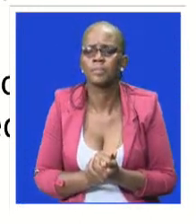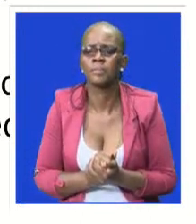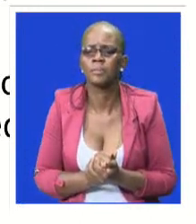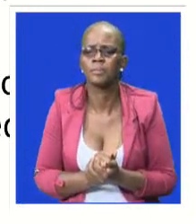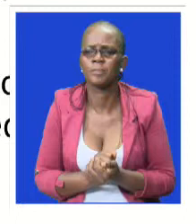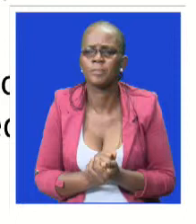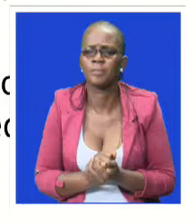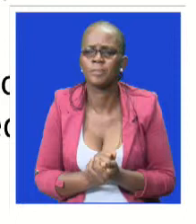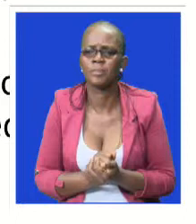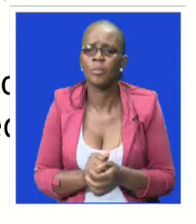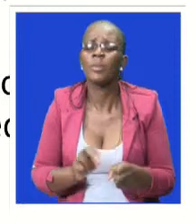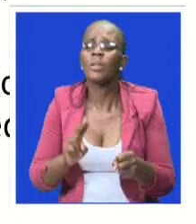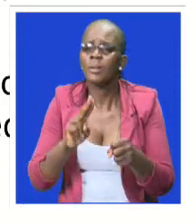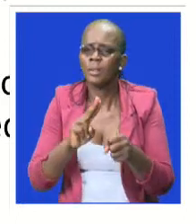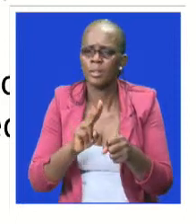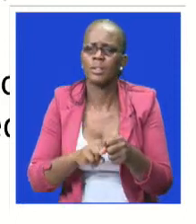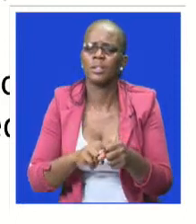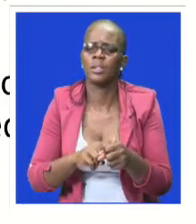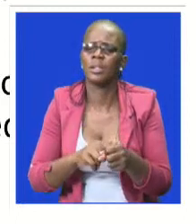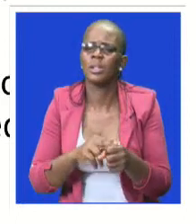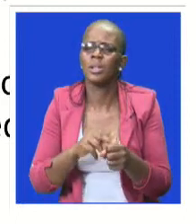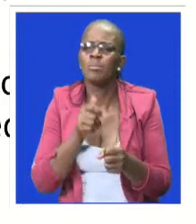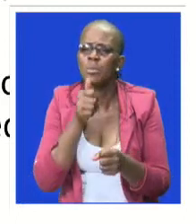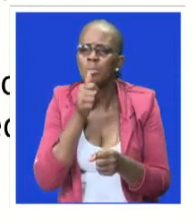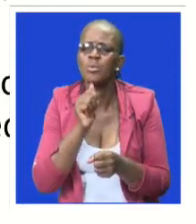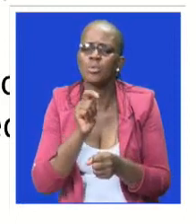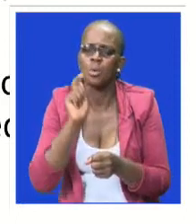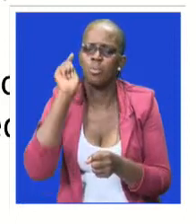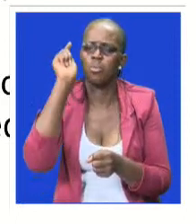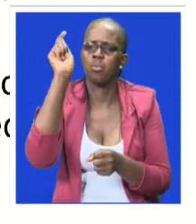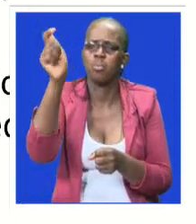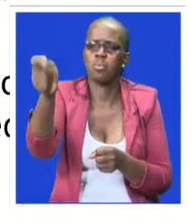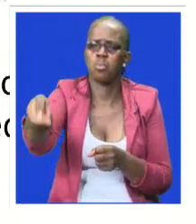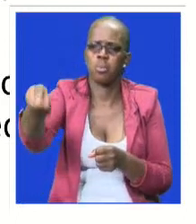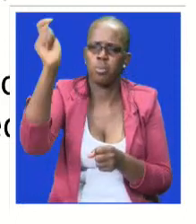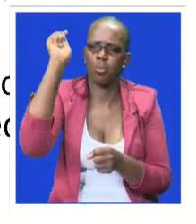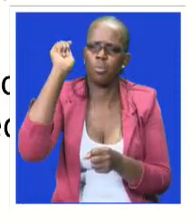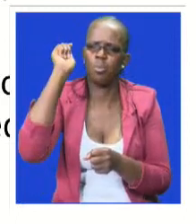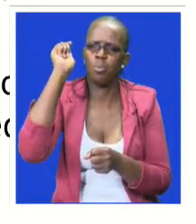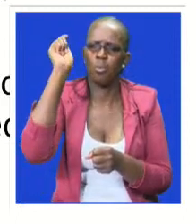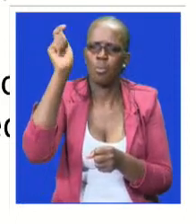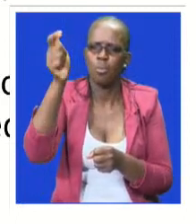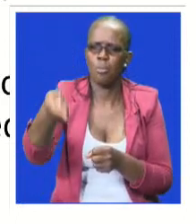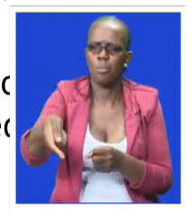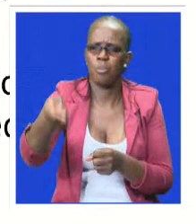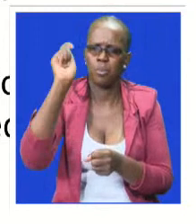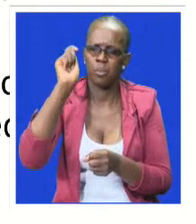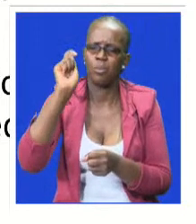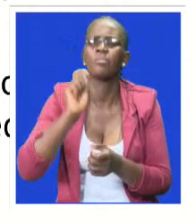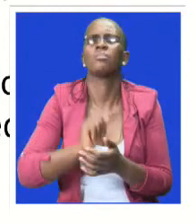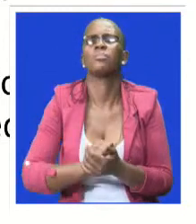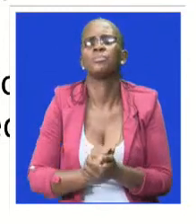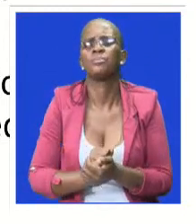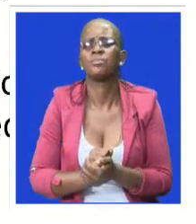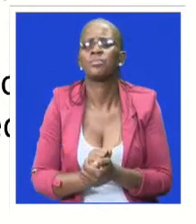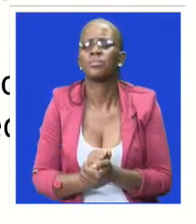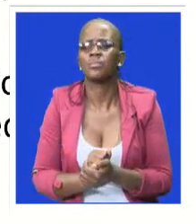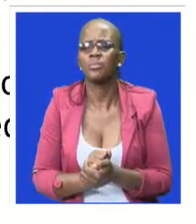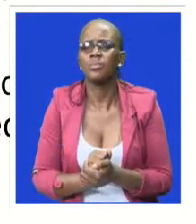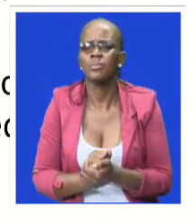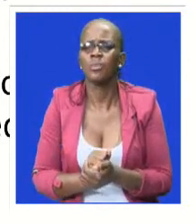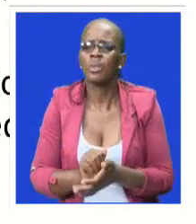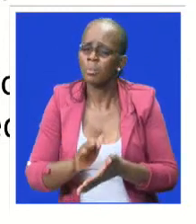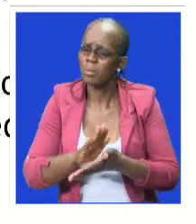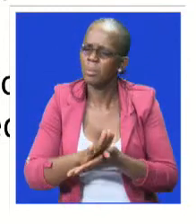holes with long hooked sticks. They had to go and make sure that they get the